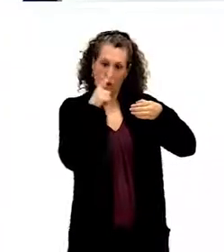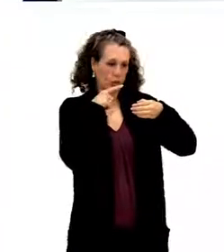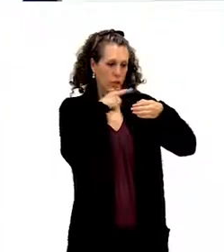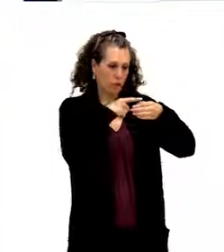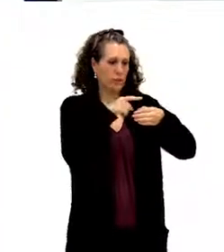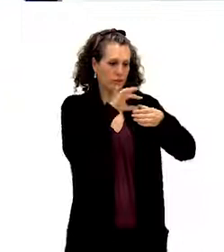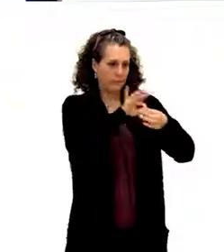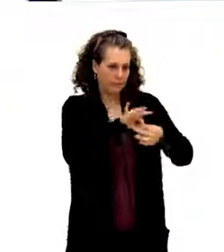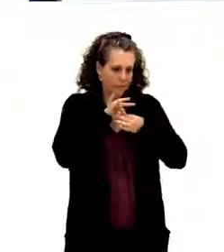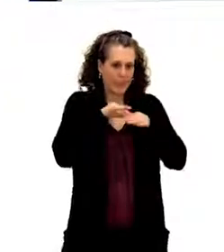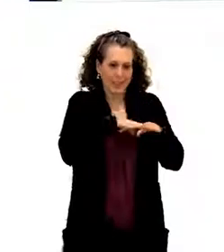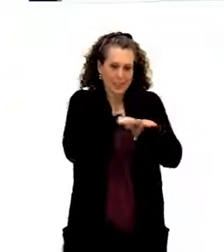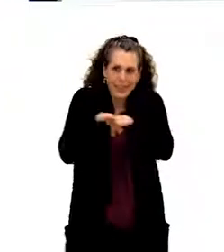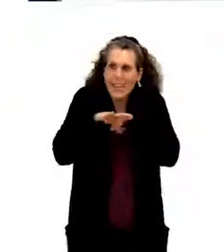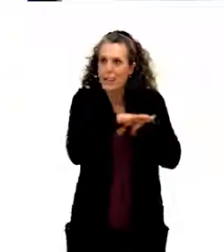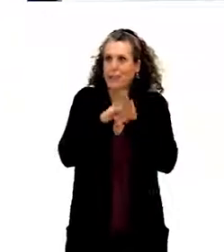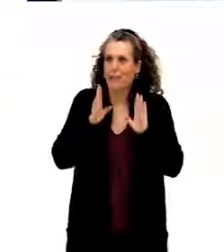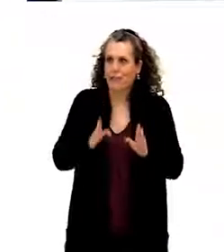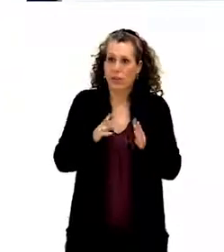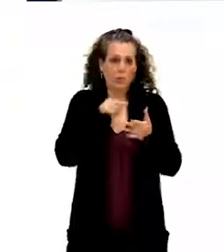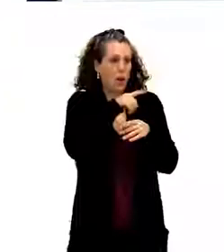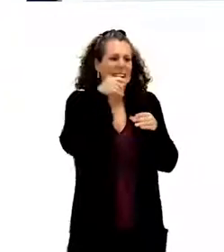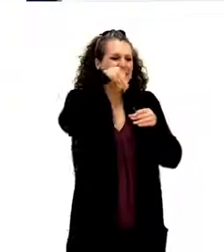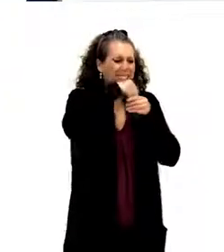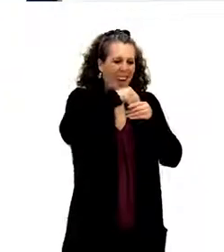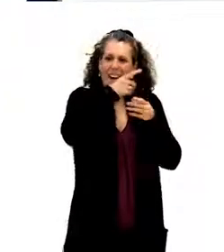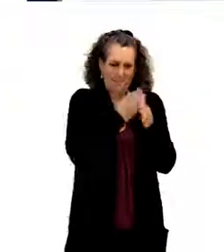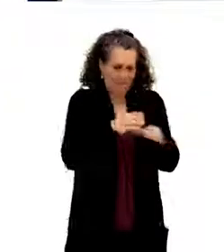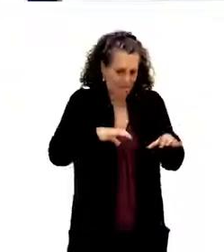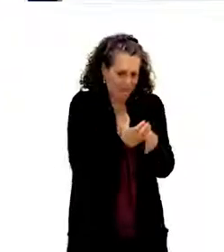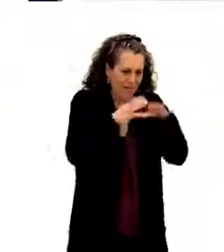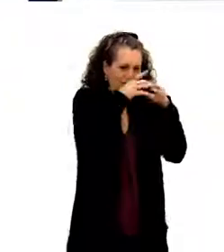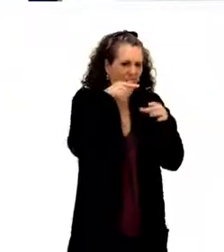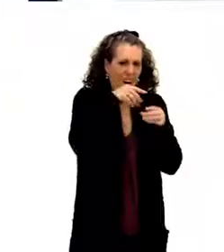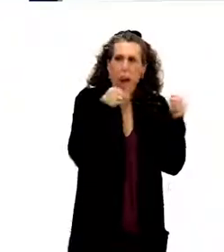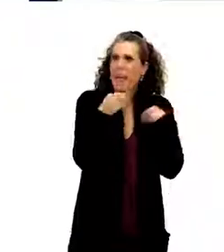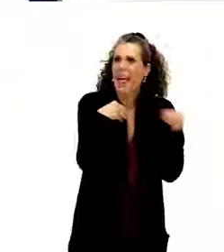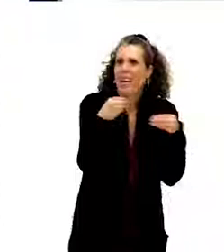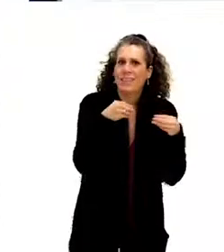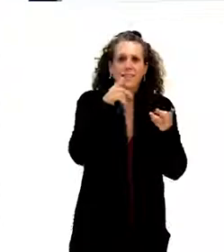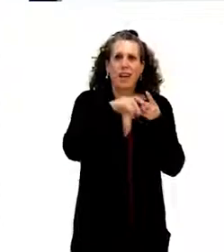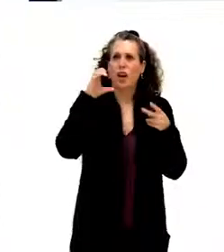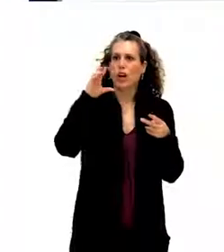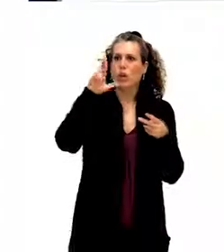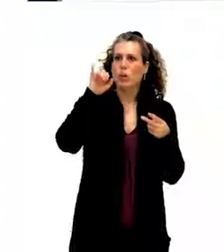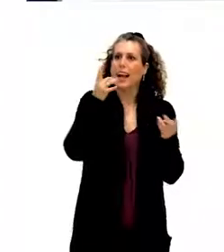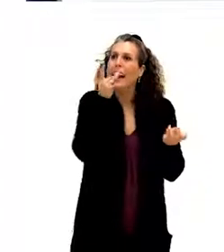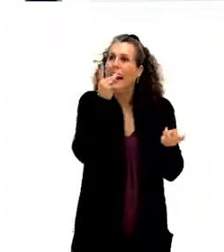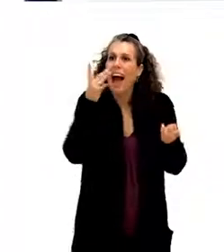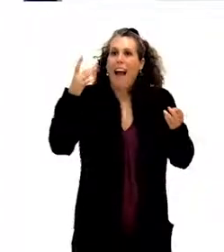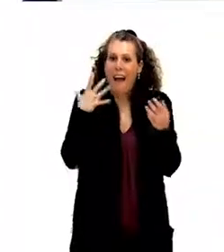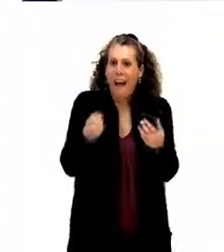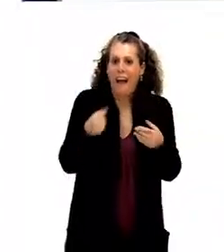made out of glass, recycled glass, it could be made out of plastic, it could be made out of crystal. A variety